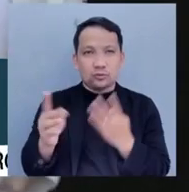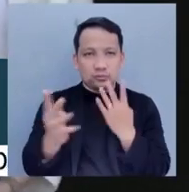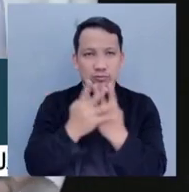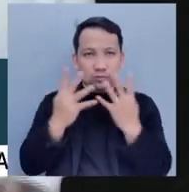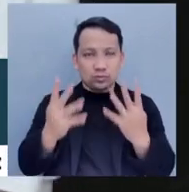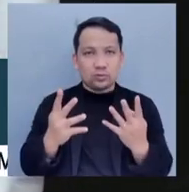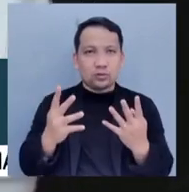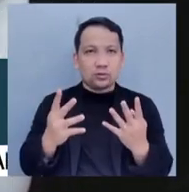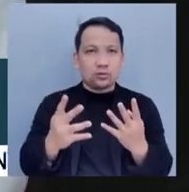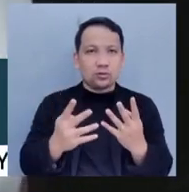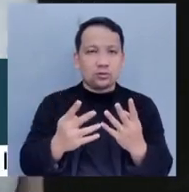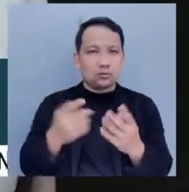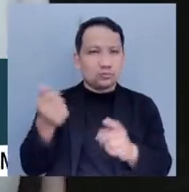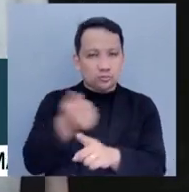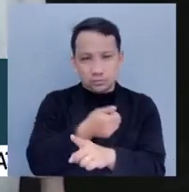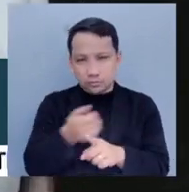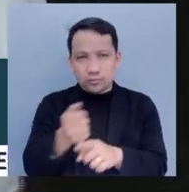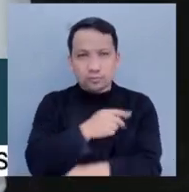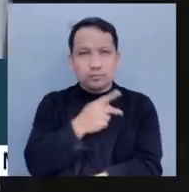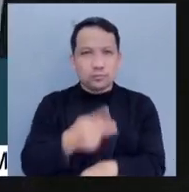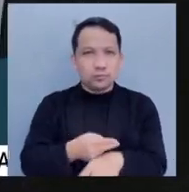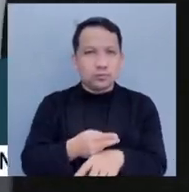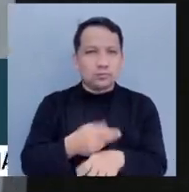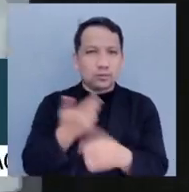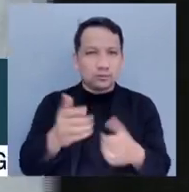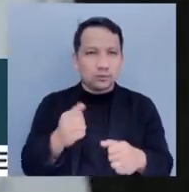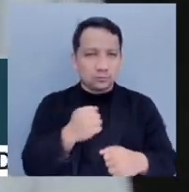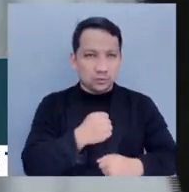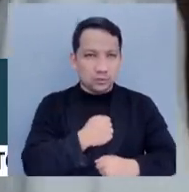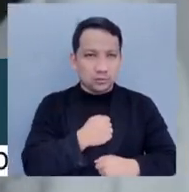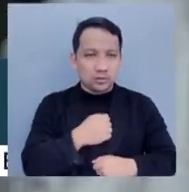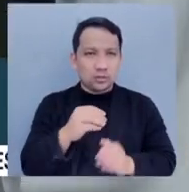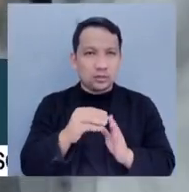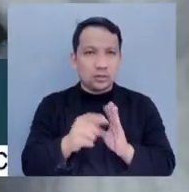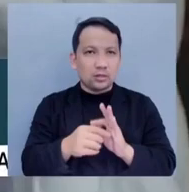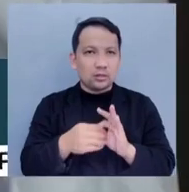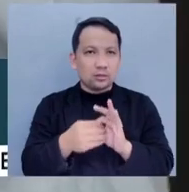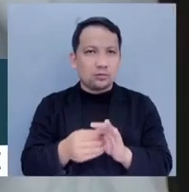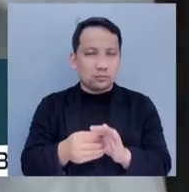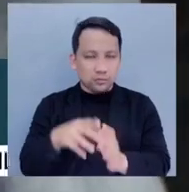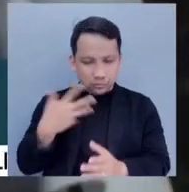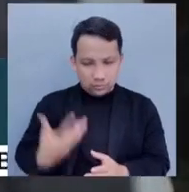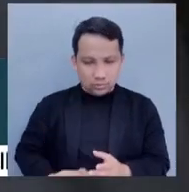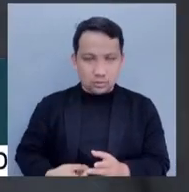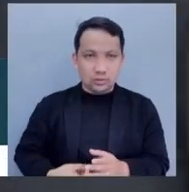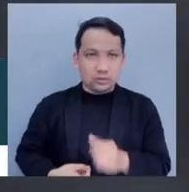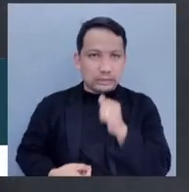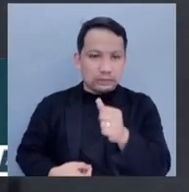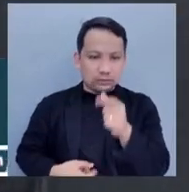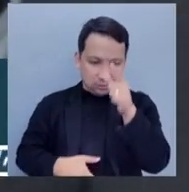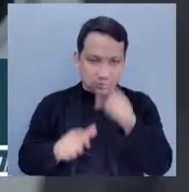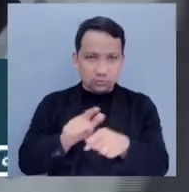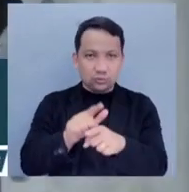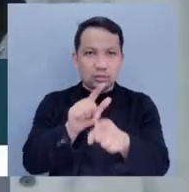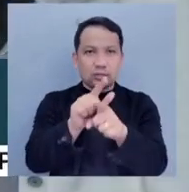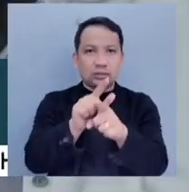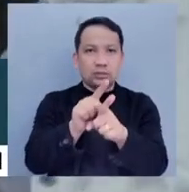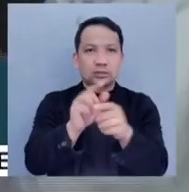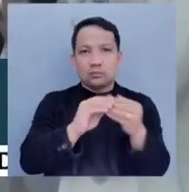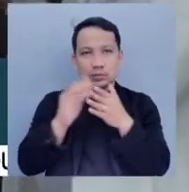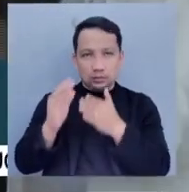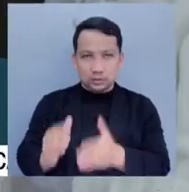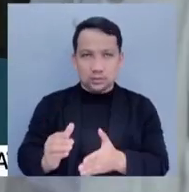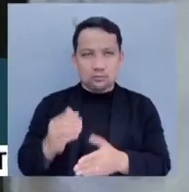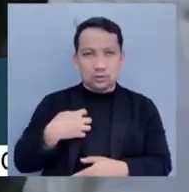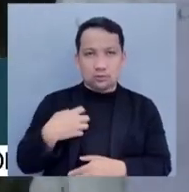for abuse of power 2 years after the military toppled him, alleging corruption and disloyalty to the monarchy. Police